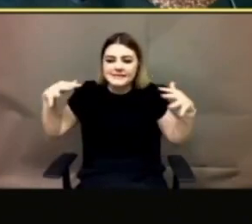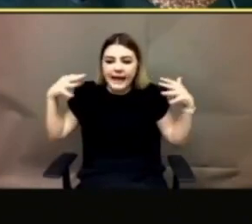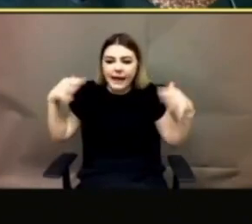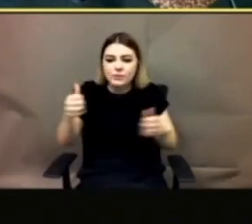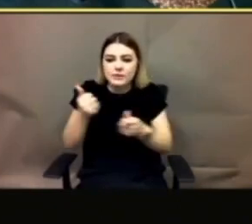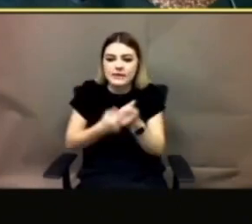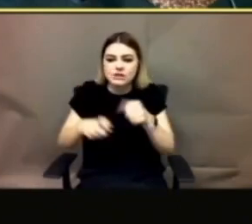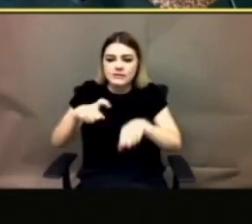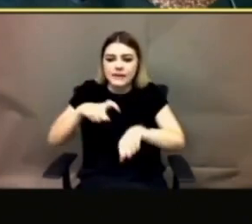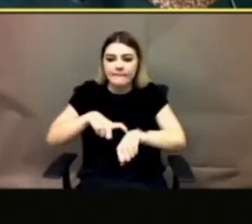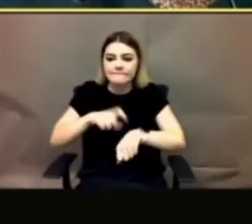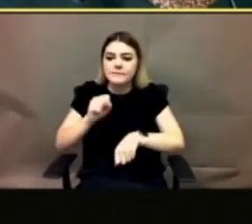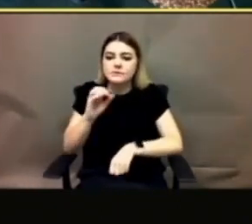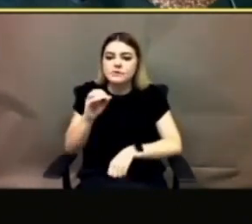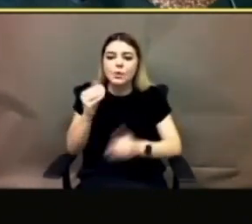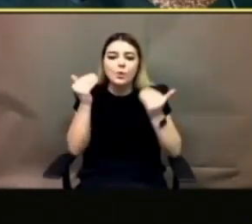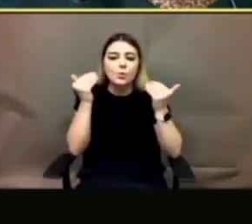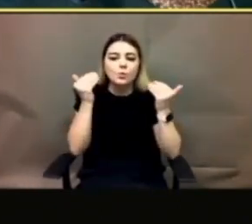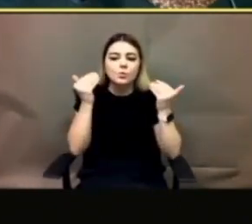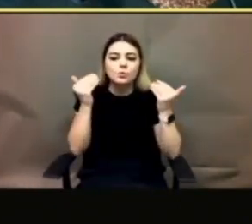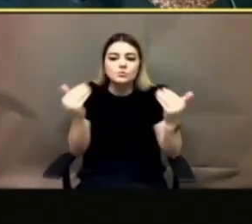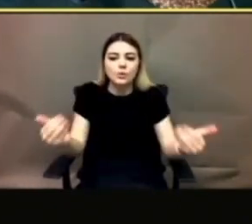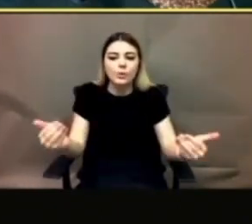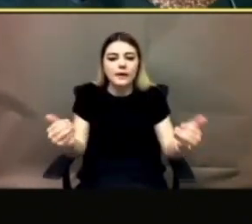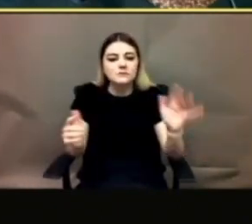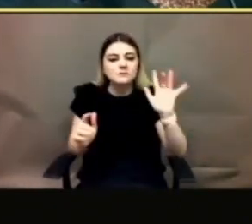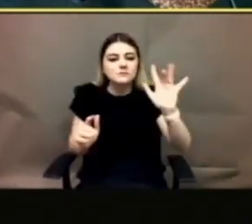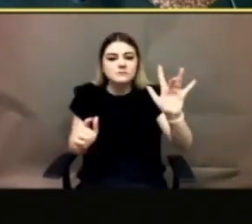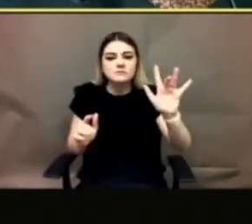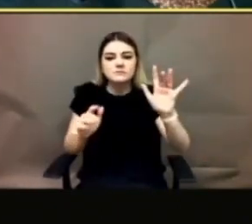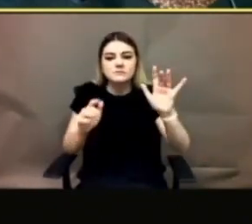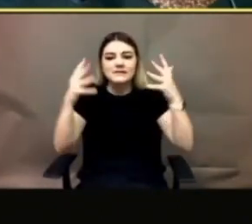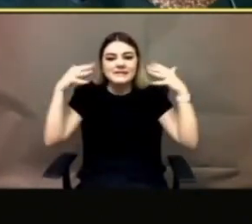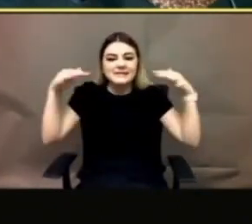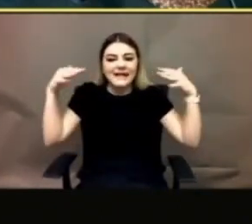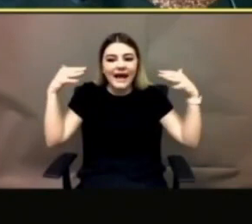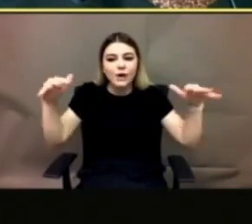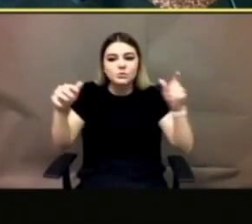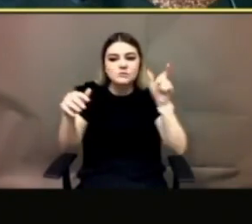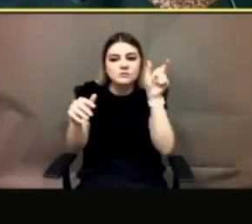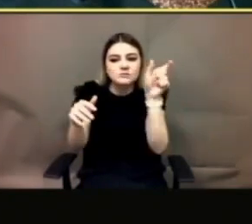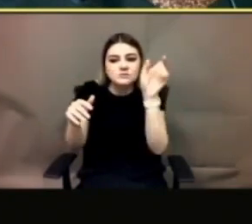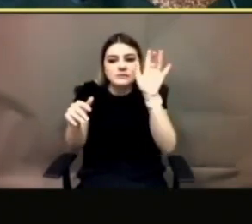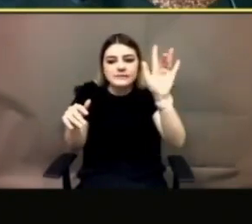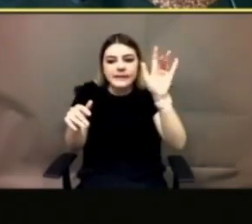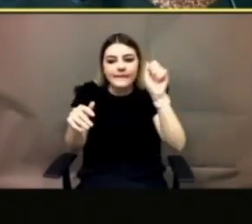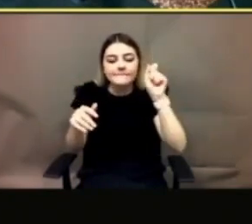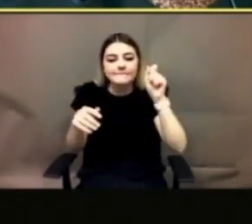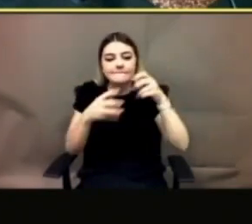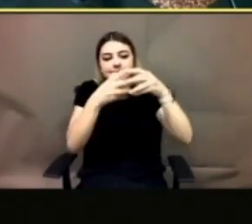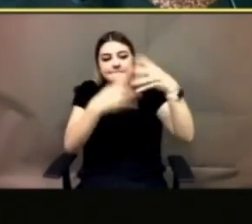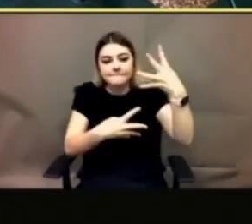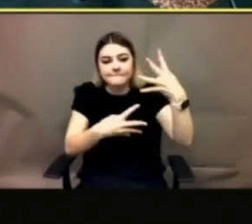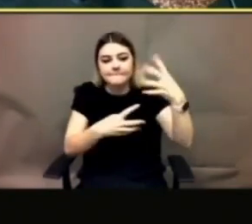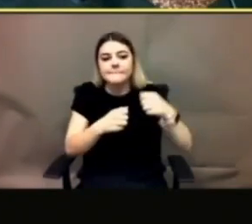let's go to the Sounds tab, and instead of the meow, I'm going to go to the bottom left here